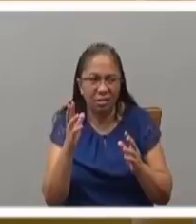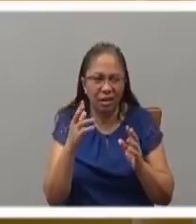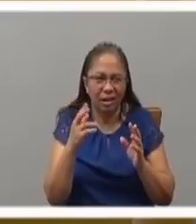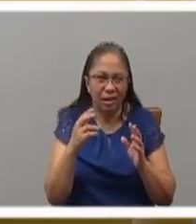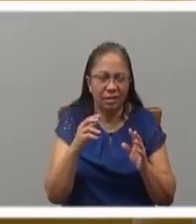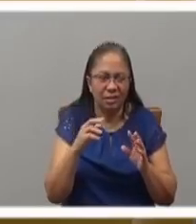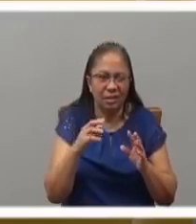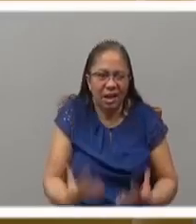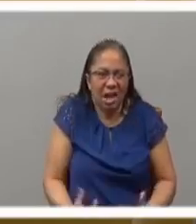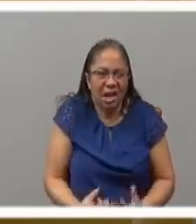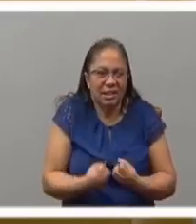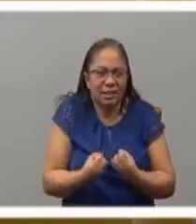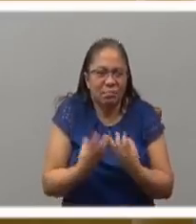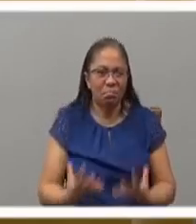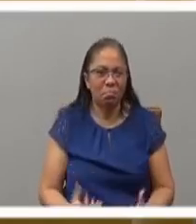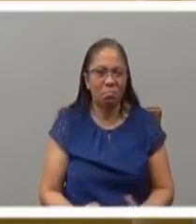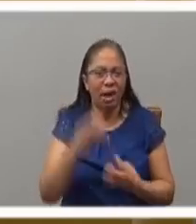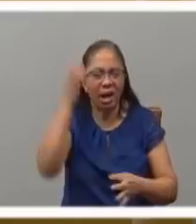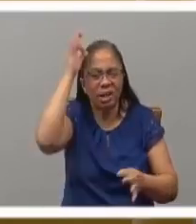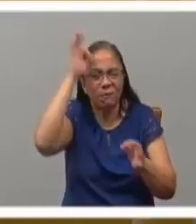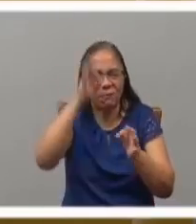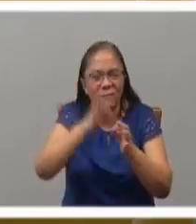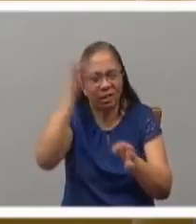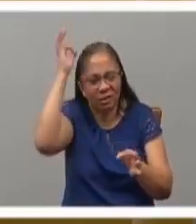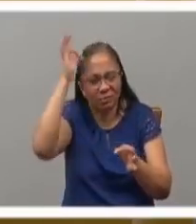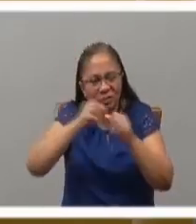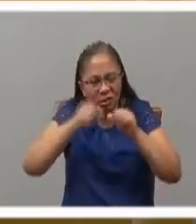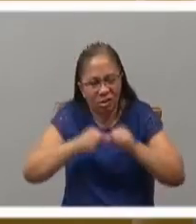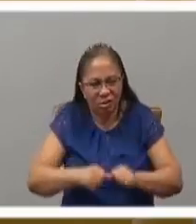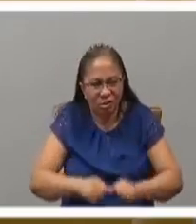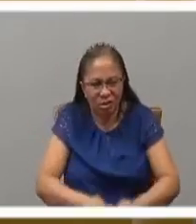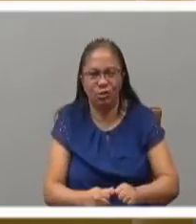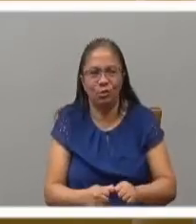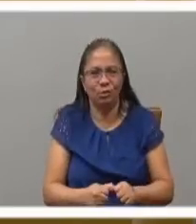that kept their faith alive.